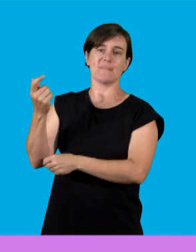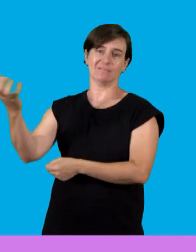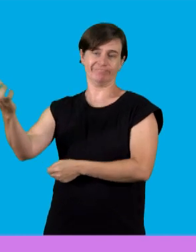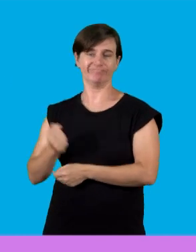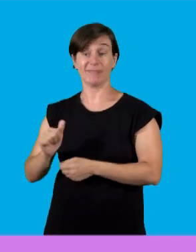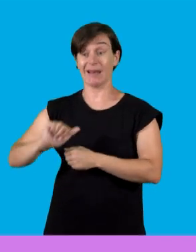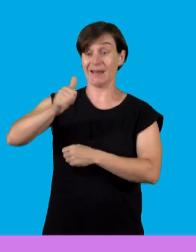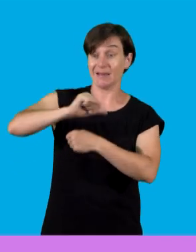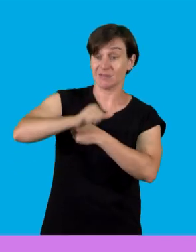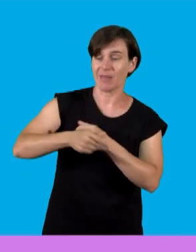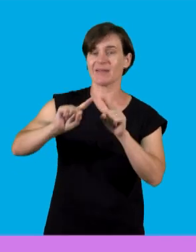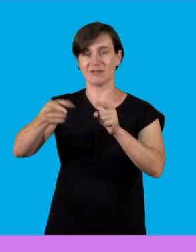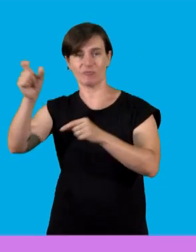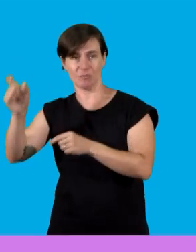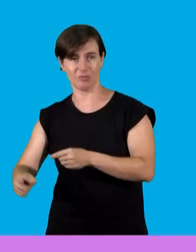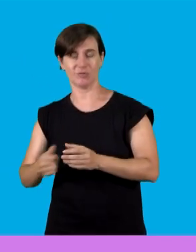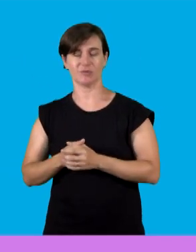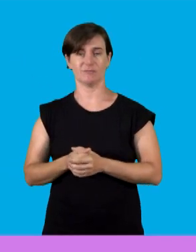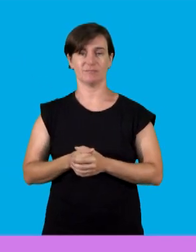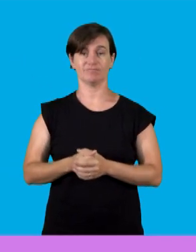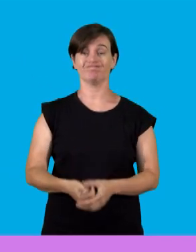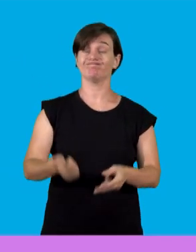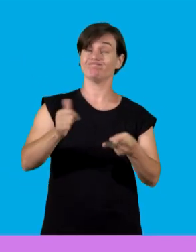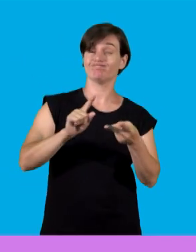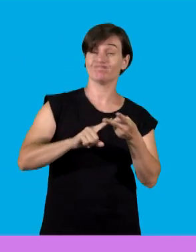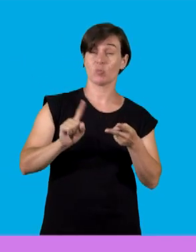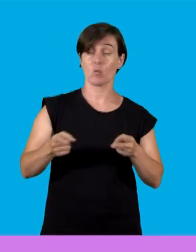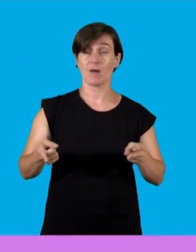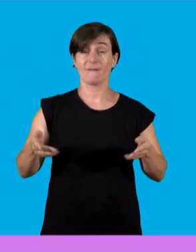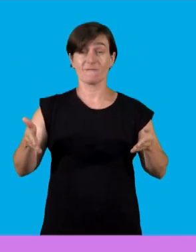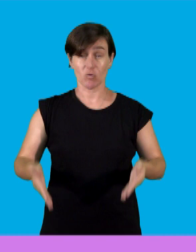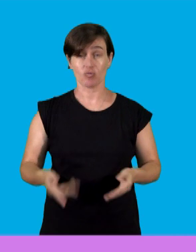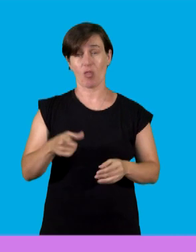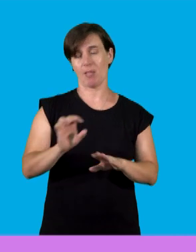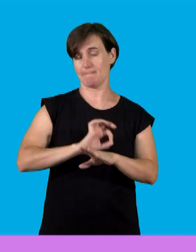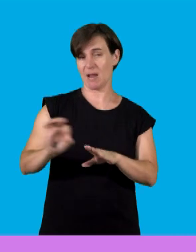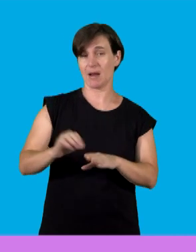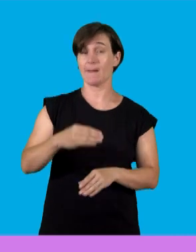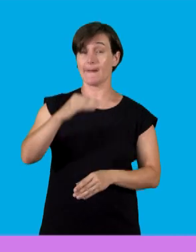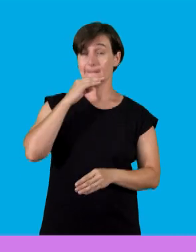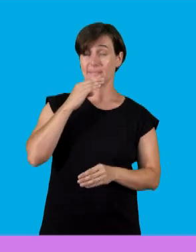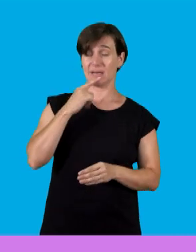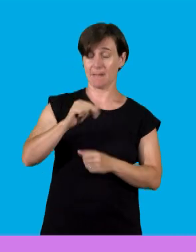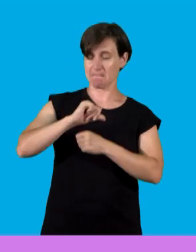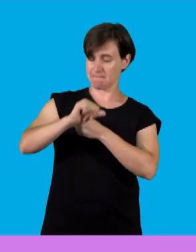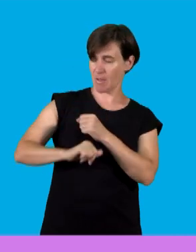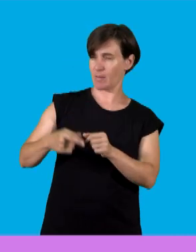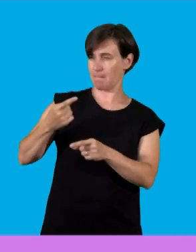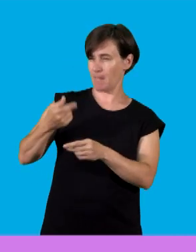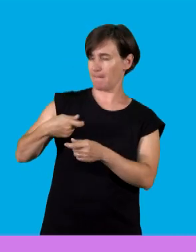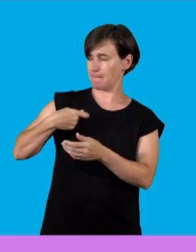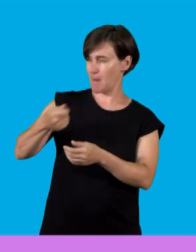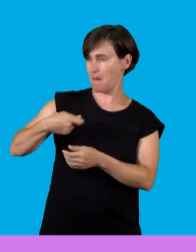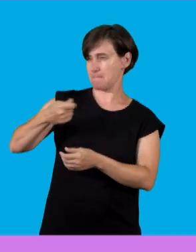during that specific period. We'll also look at funeral plans, right? Is where a monthly contribution is made into a